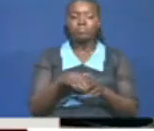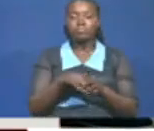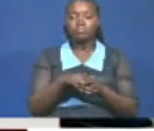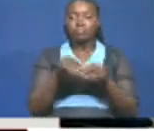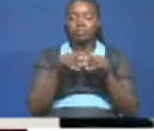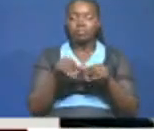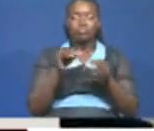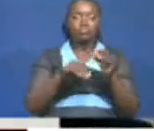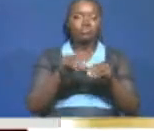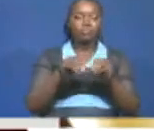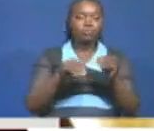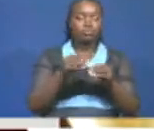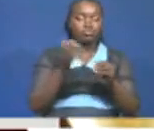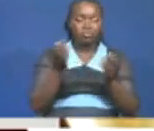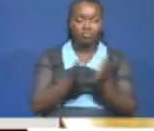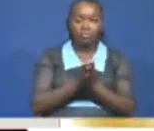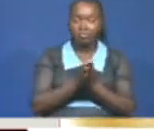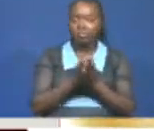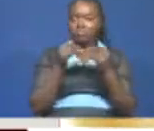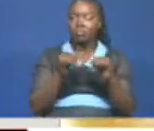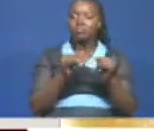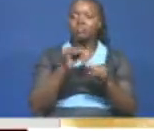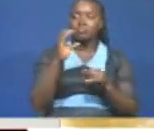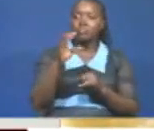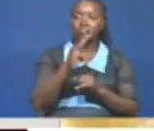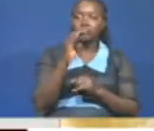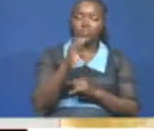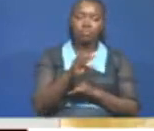to collect views on the implementation of the competence-based curriculum